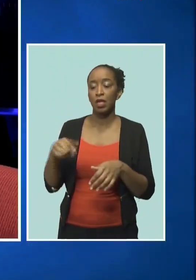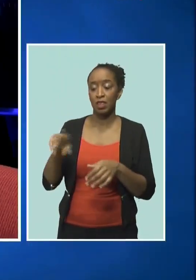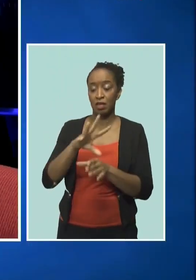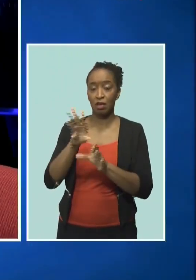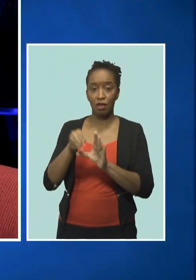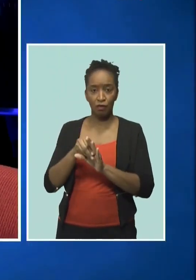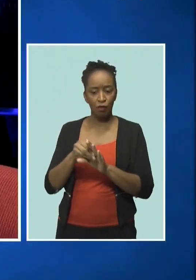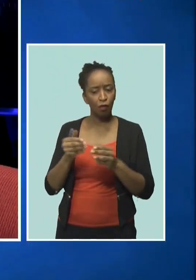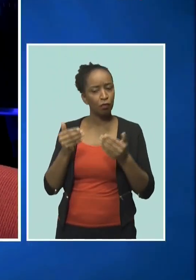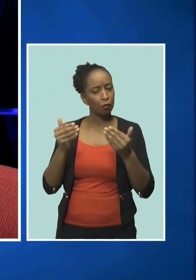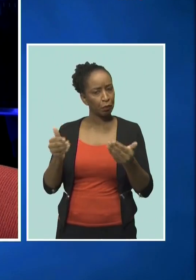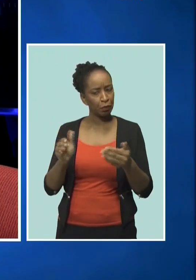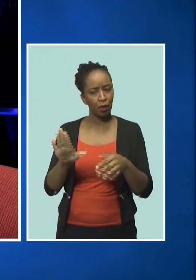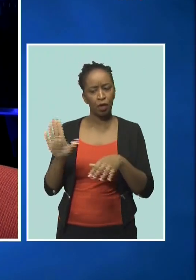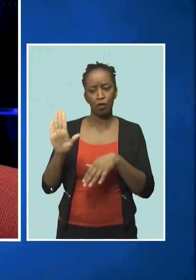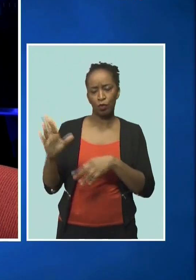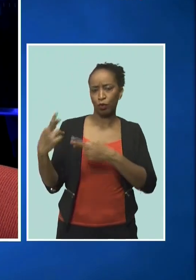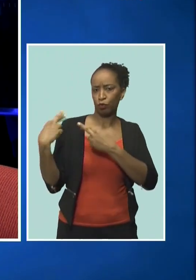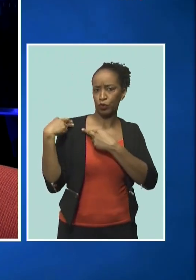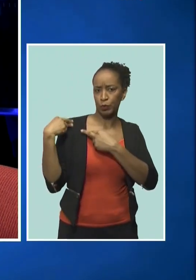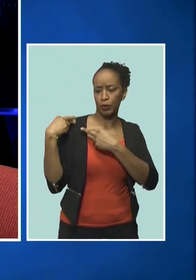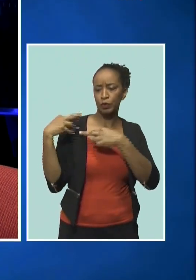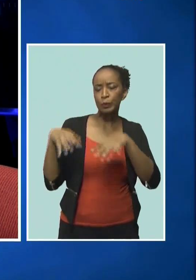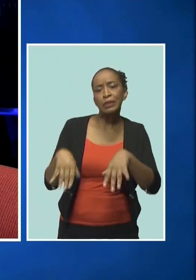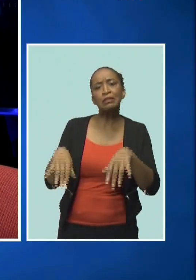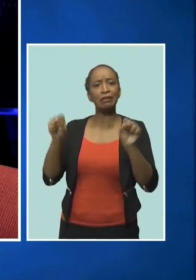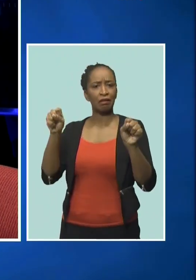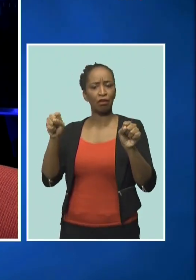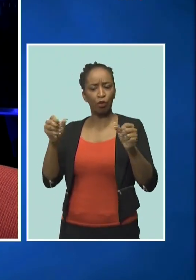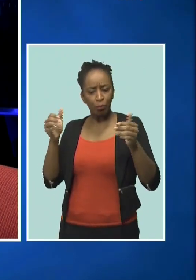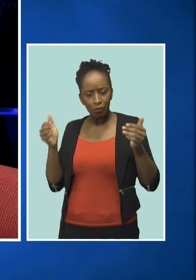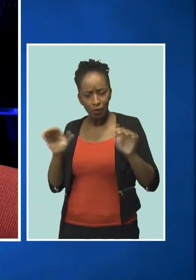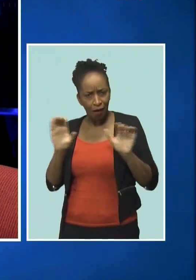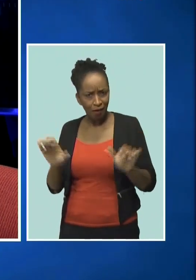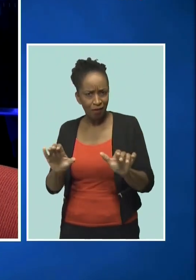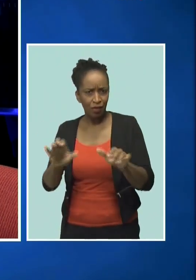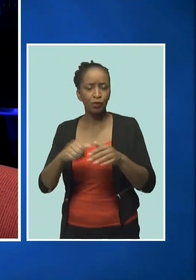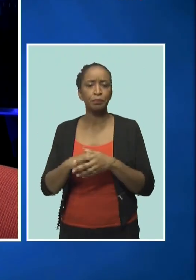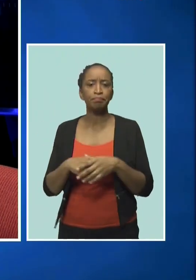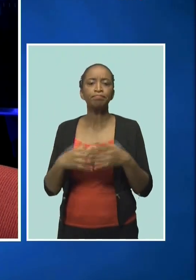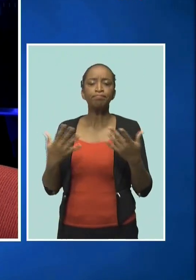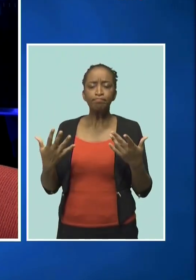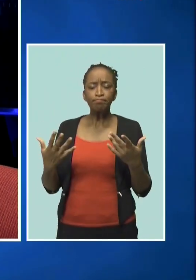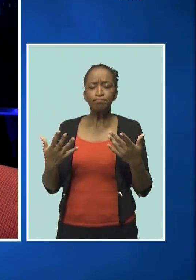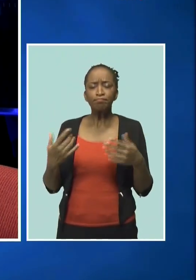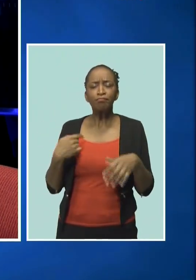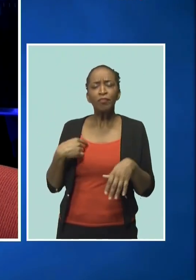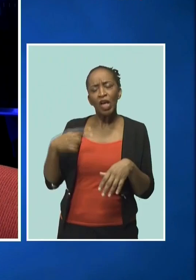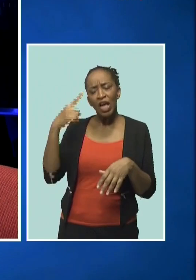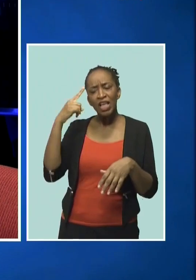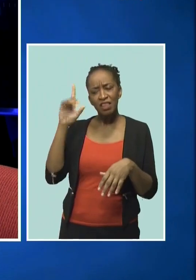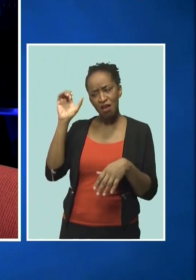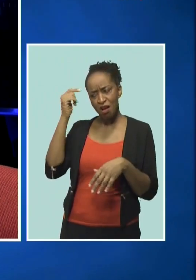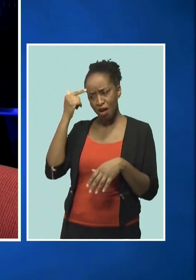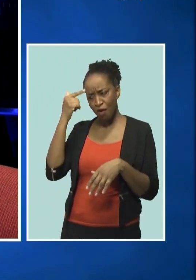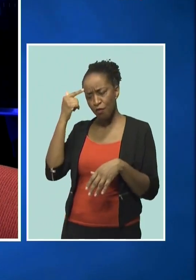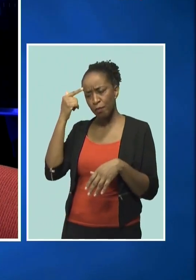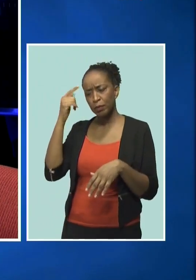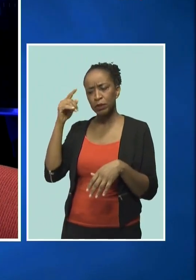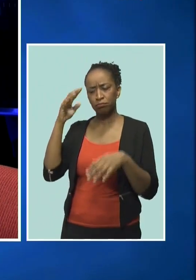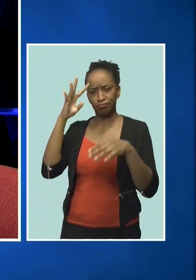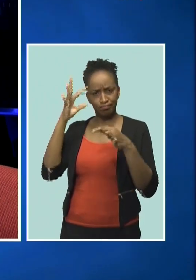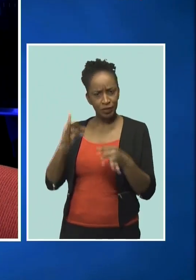am hopeful that when government determines it's going to put it in place, that it put it in